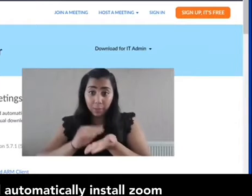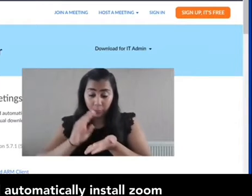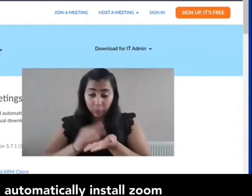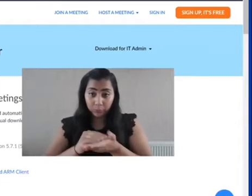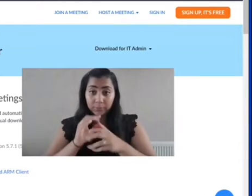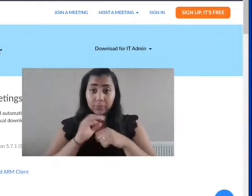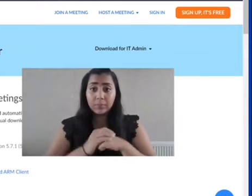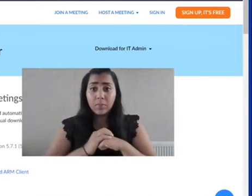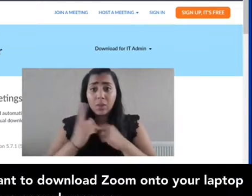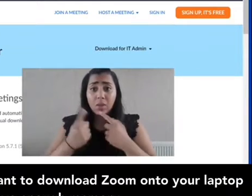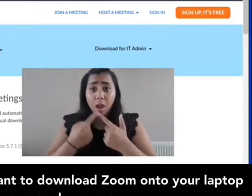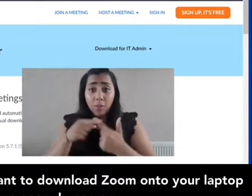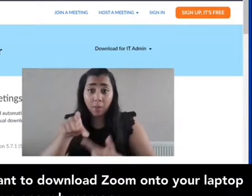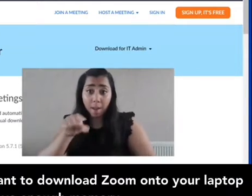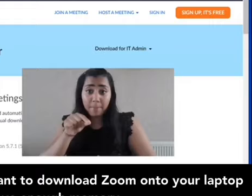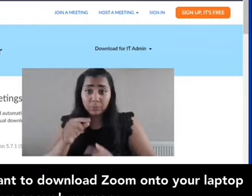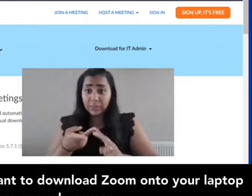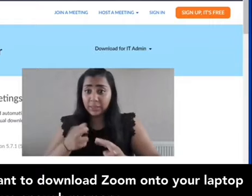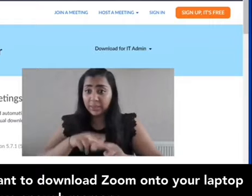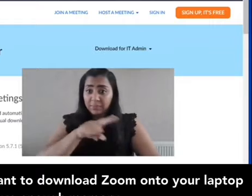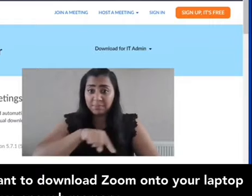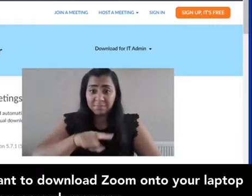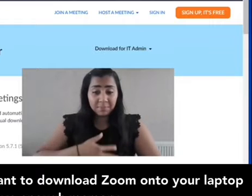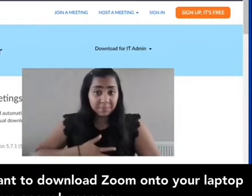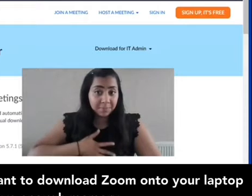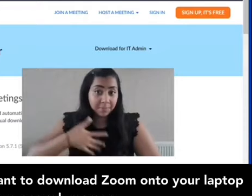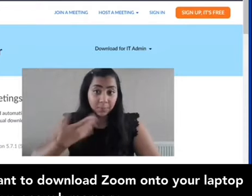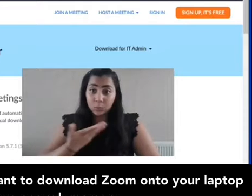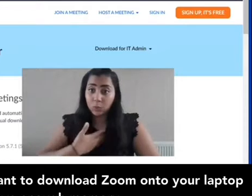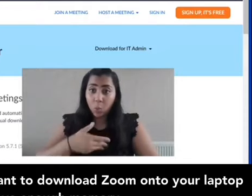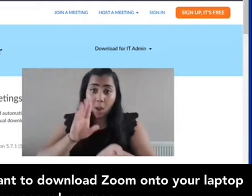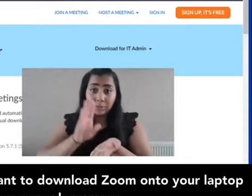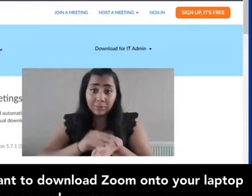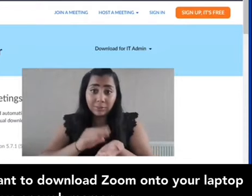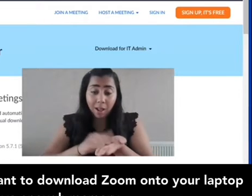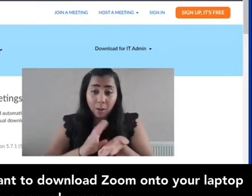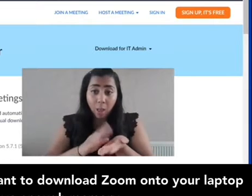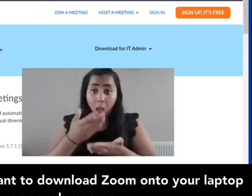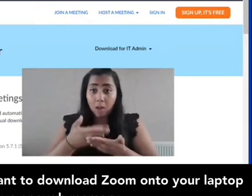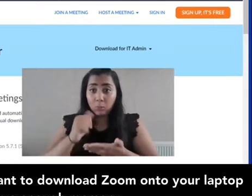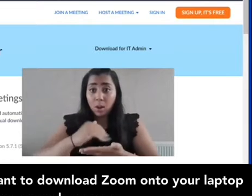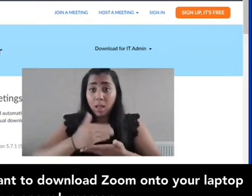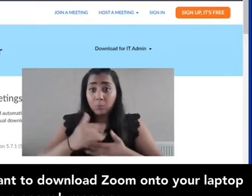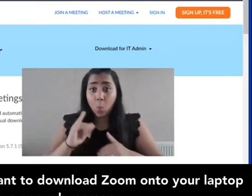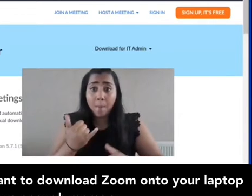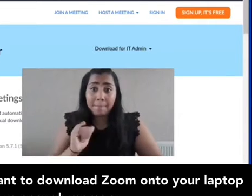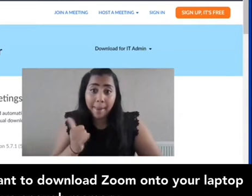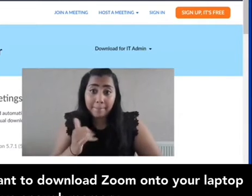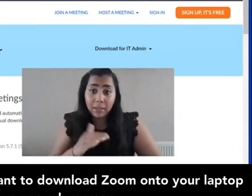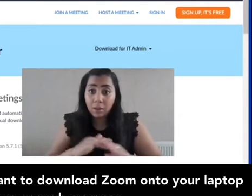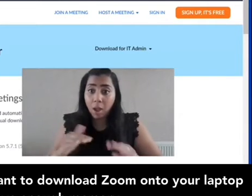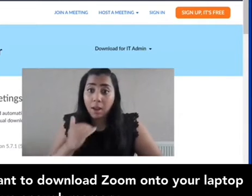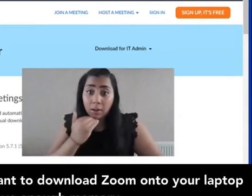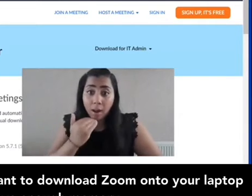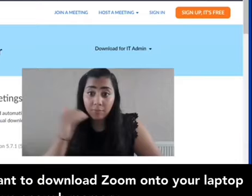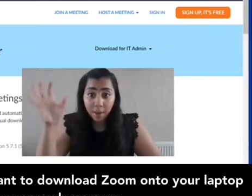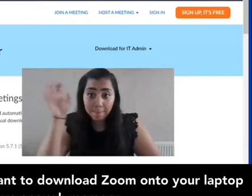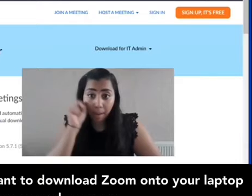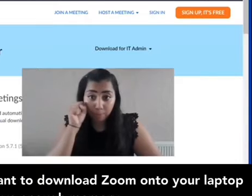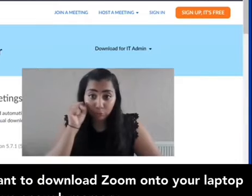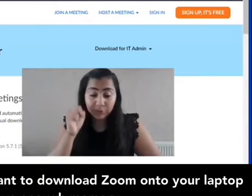Zoom. Another option, if you do not want to download Zoom onto your laptop, or you do not have enough